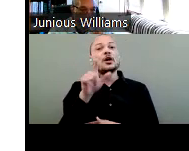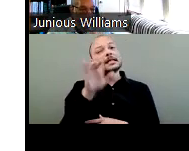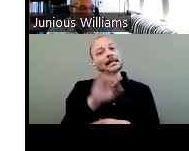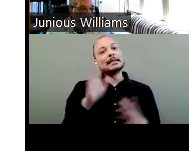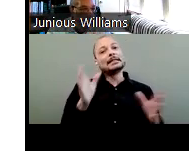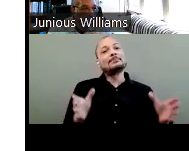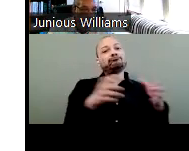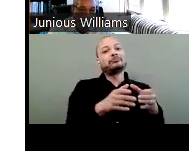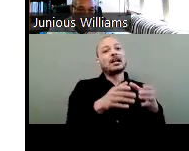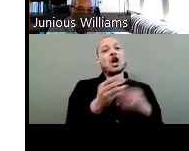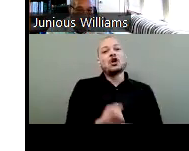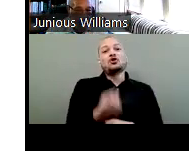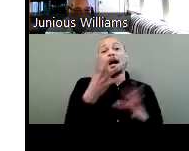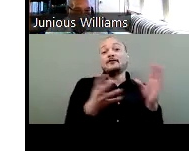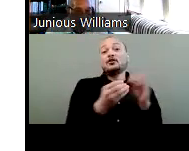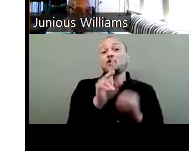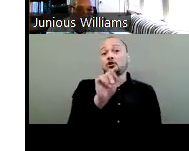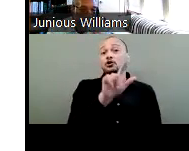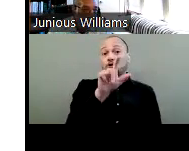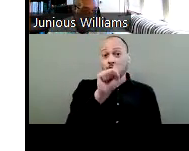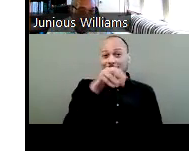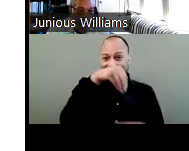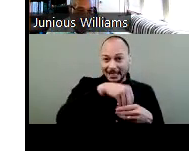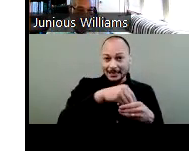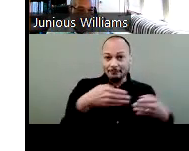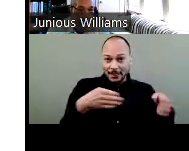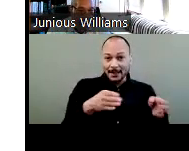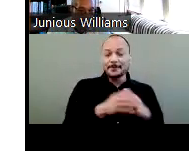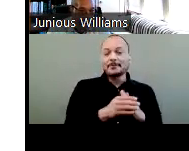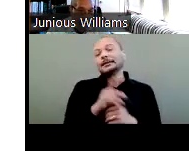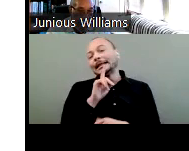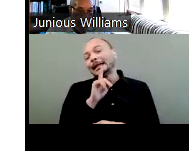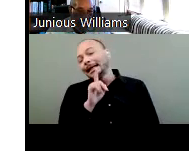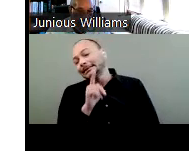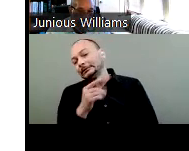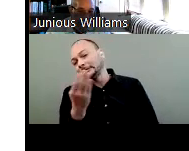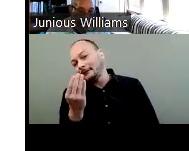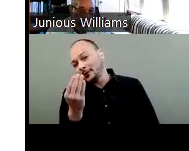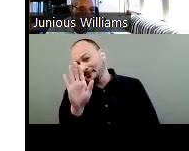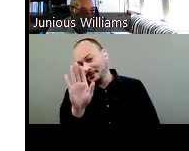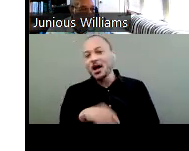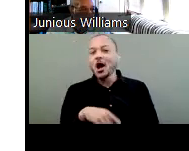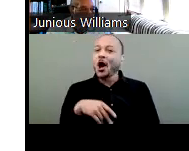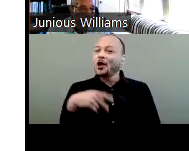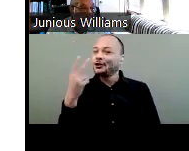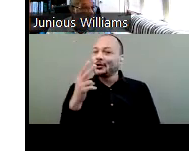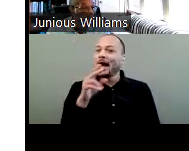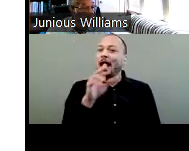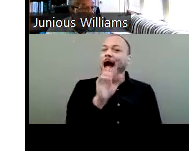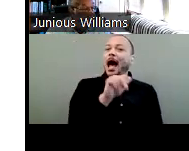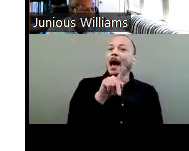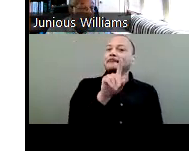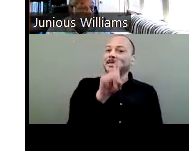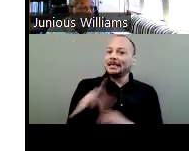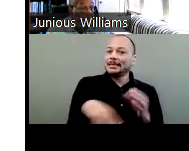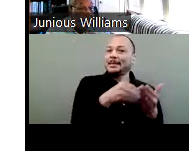12 tools in this toolkit. Well, actually, there are 14. There are 2 in the appendix that are